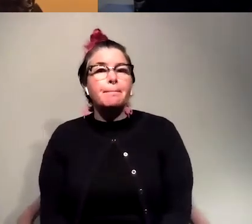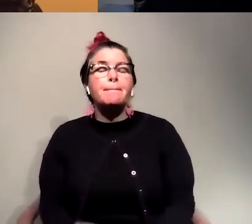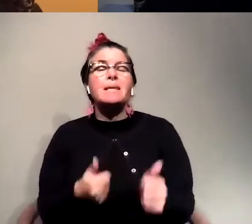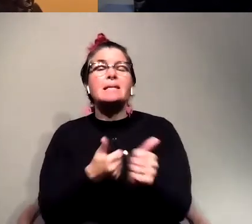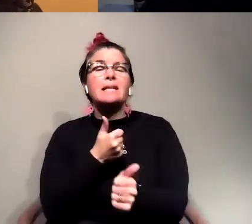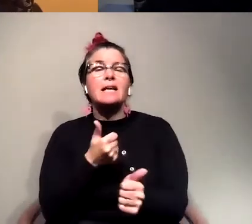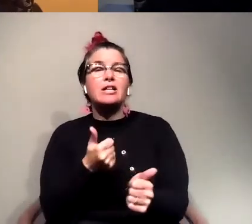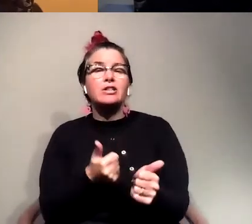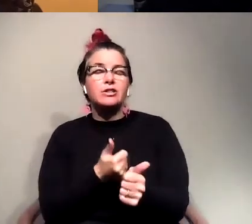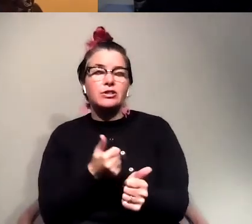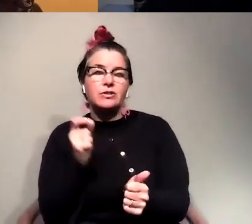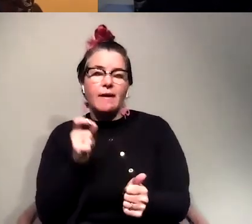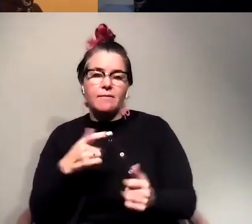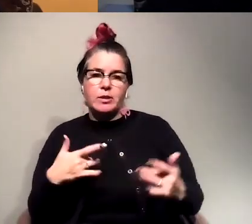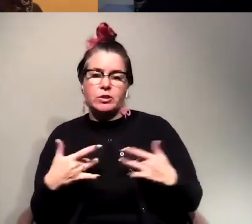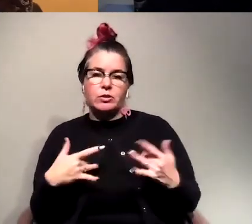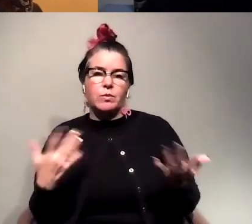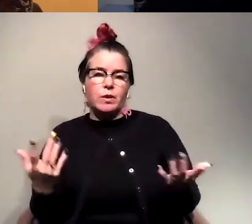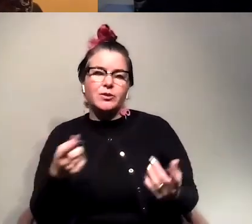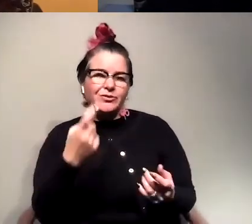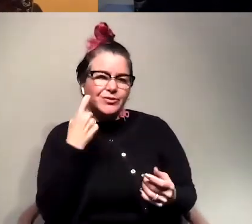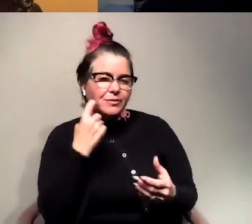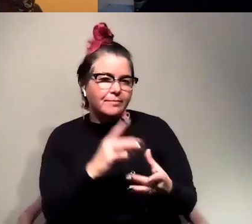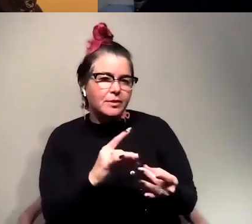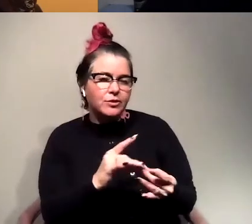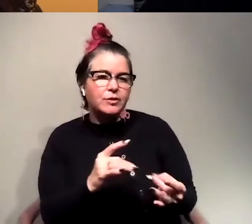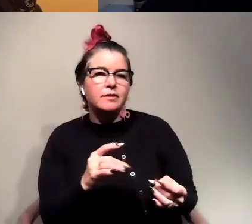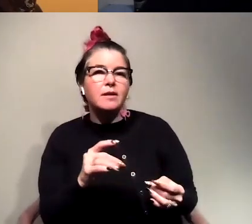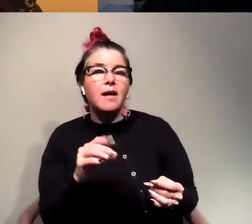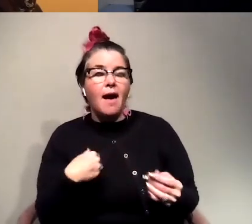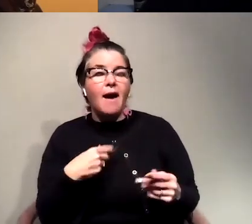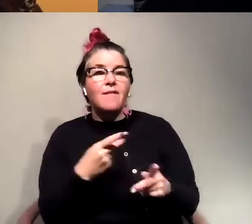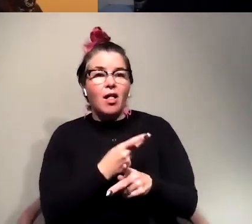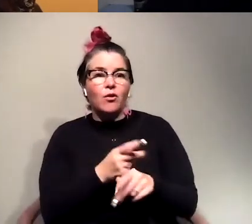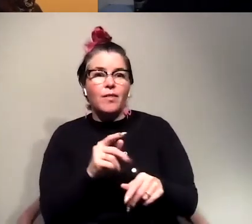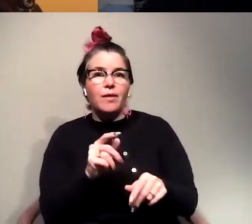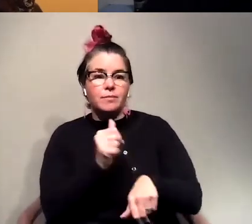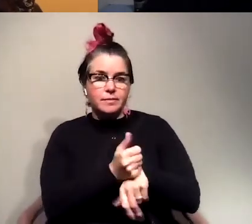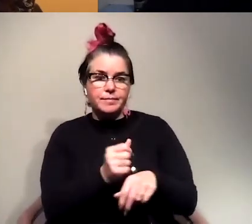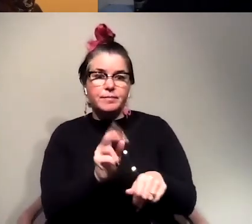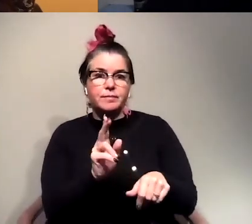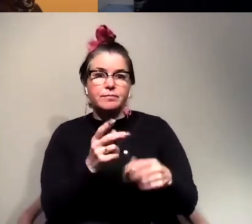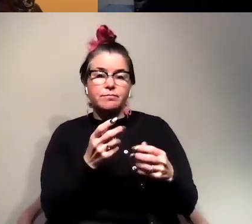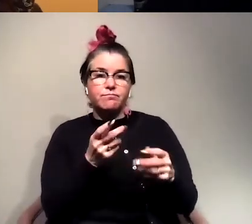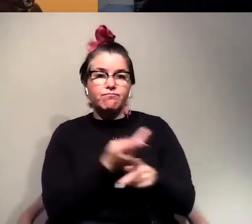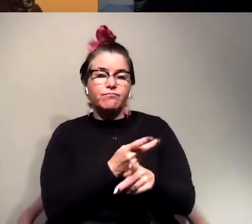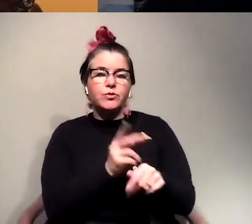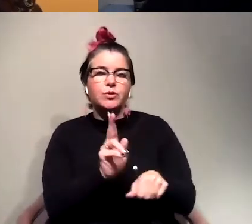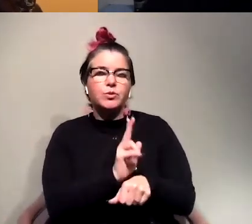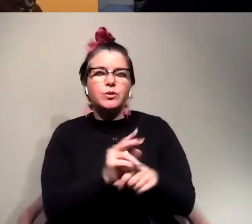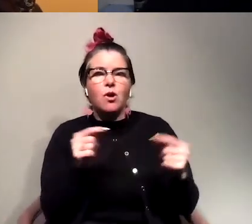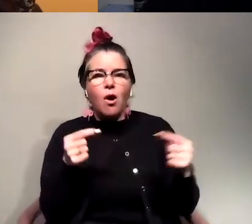we really have to worry about is the one you just mentioned, where we have algorithms that are being used in ways that are harmful or ways